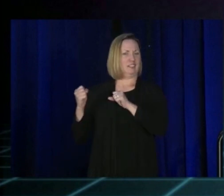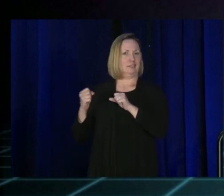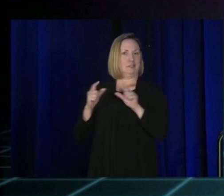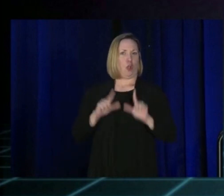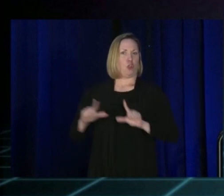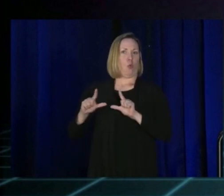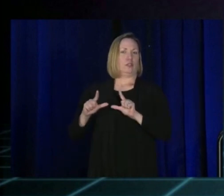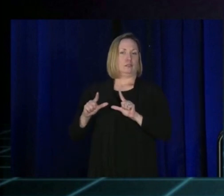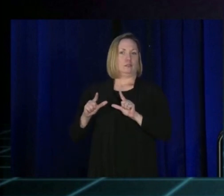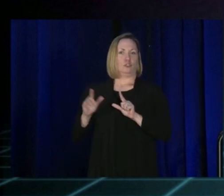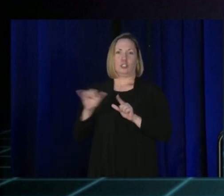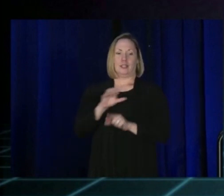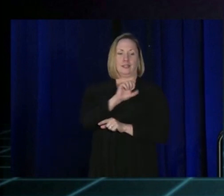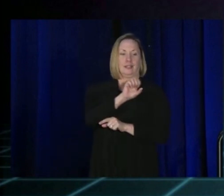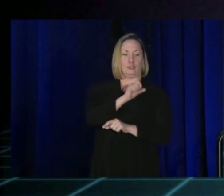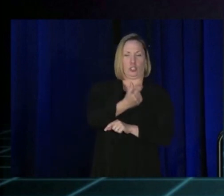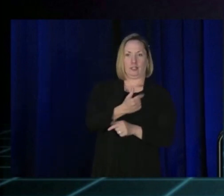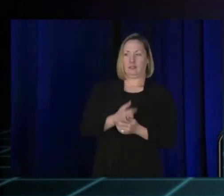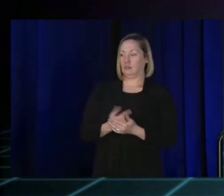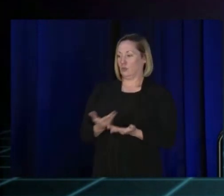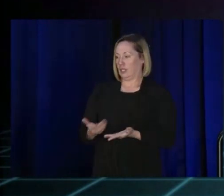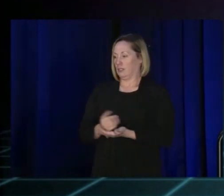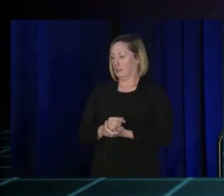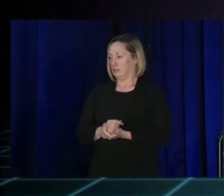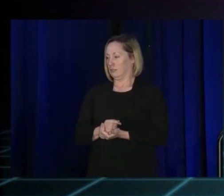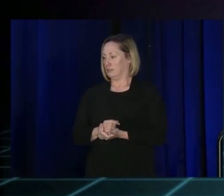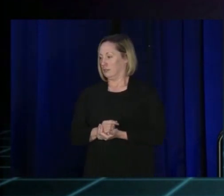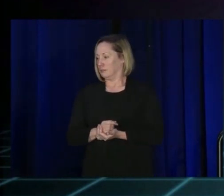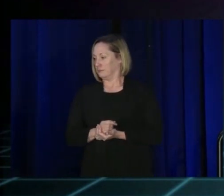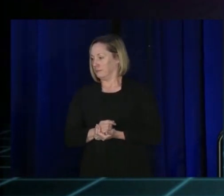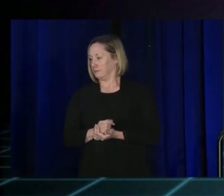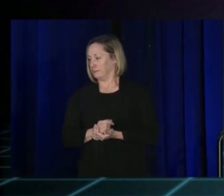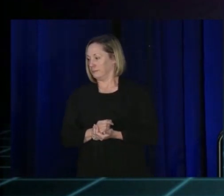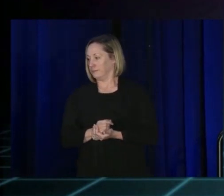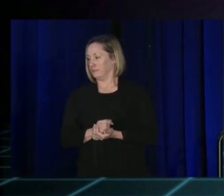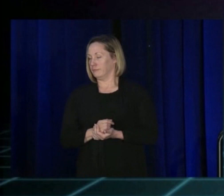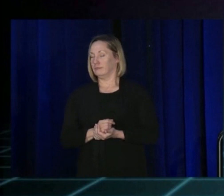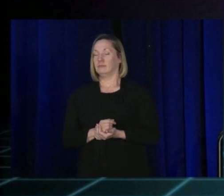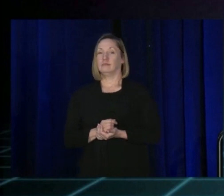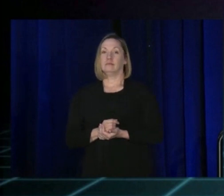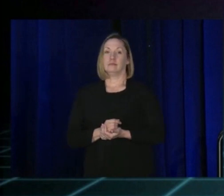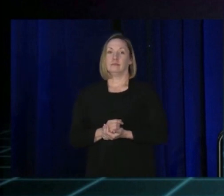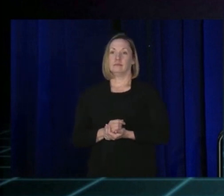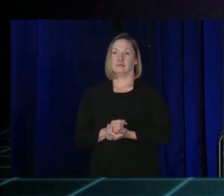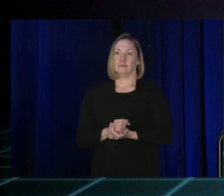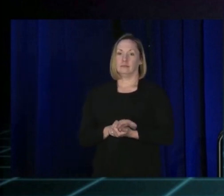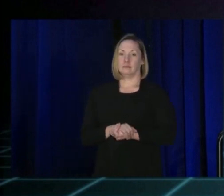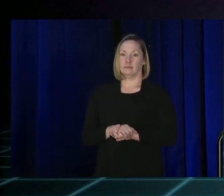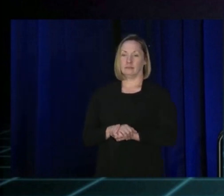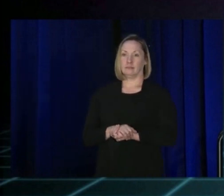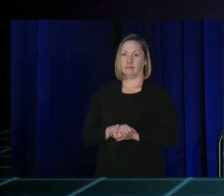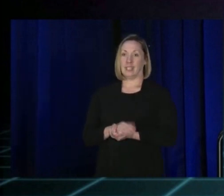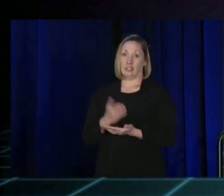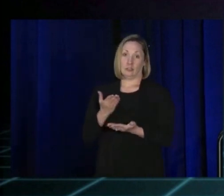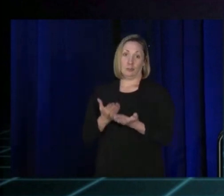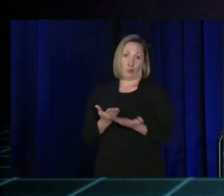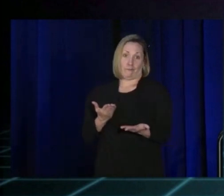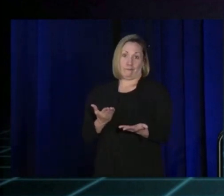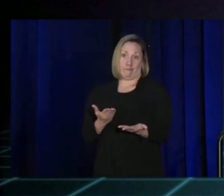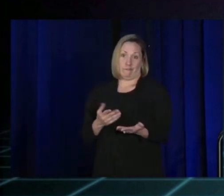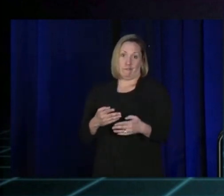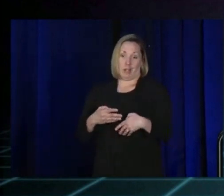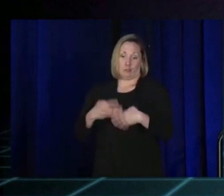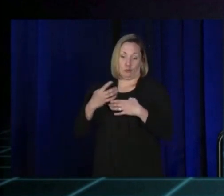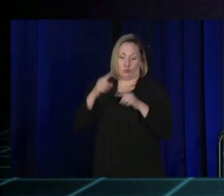generation. So here, returned in 6 milliseconds, even faster. And just to prove to you, I'll scroll